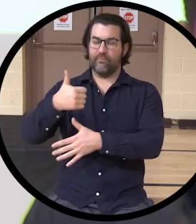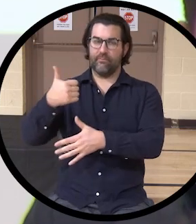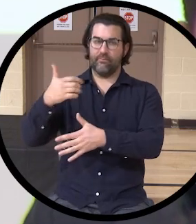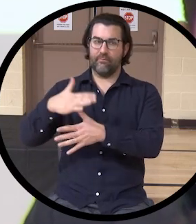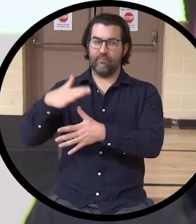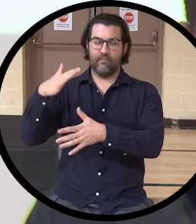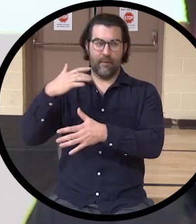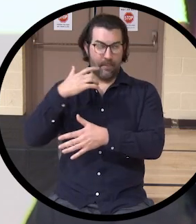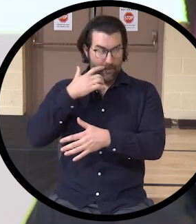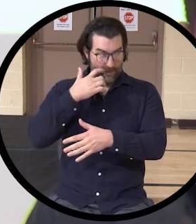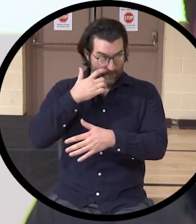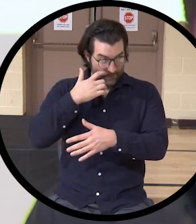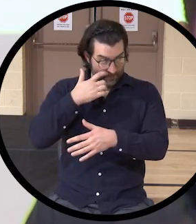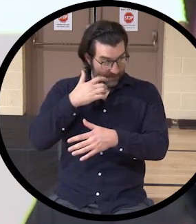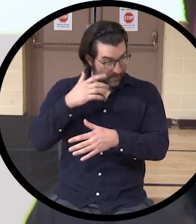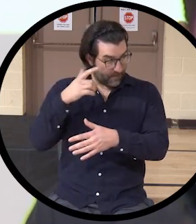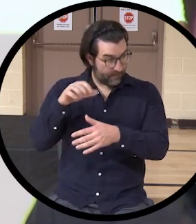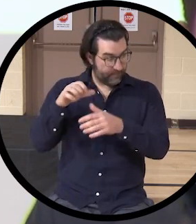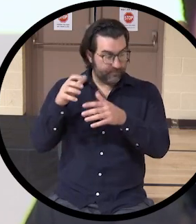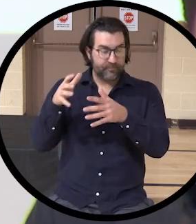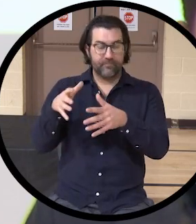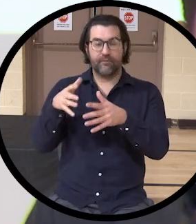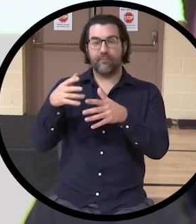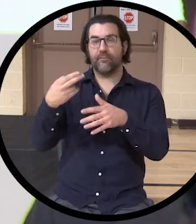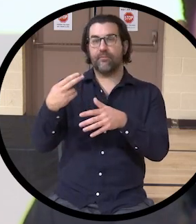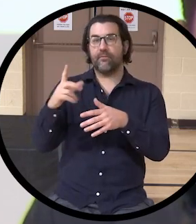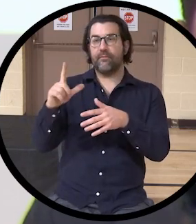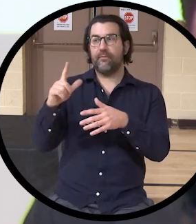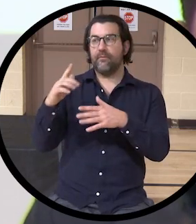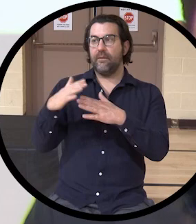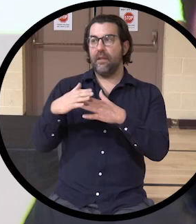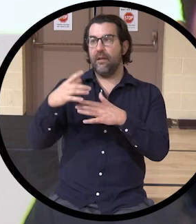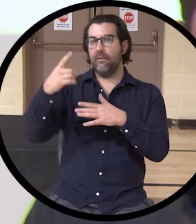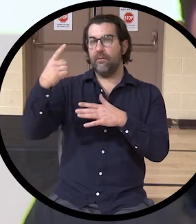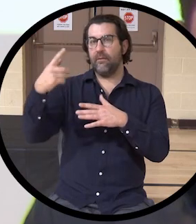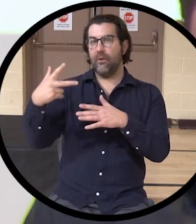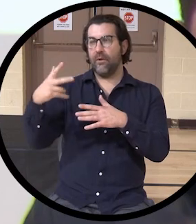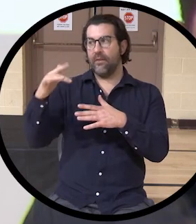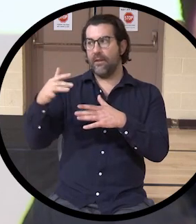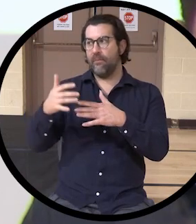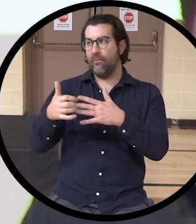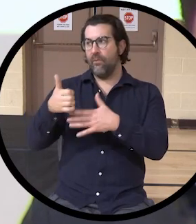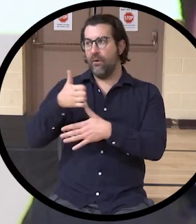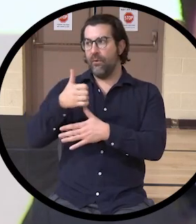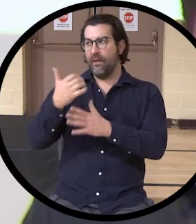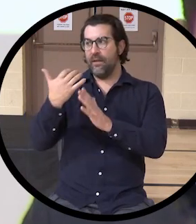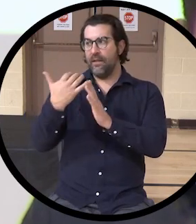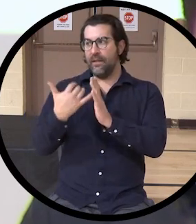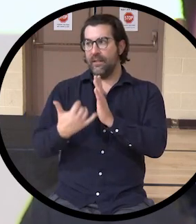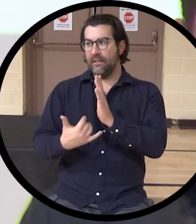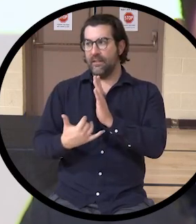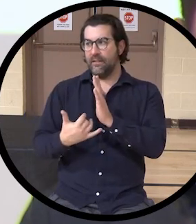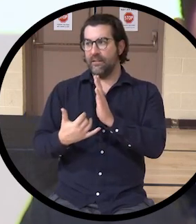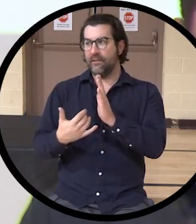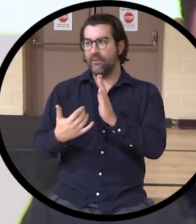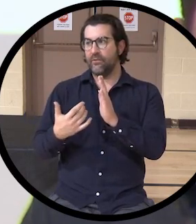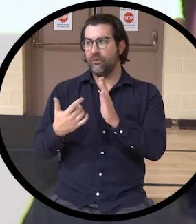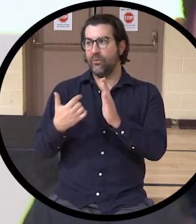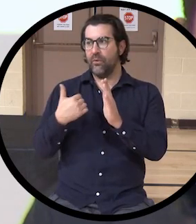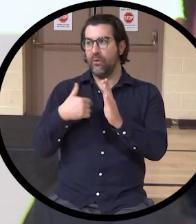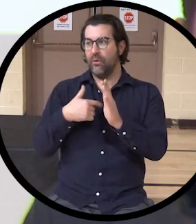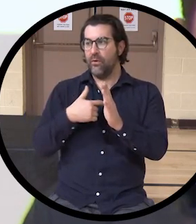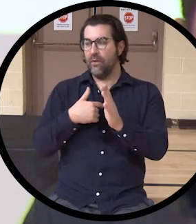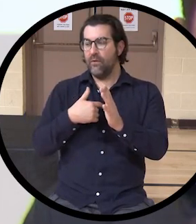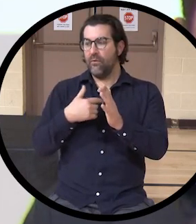that priority list. Of the remaining ones, Highland is definitely in the top third of that priority list. So when we have very